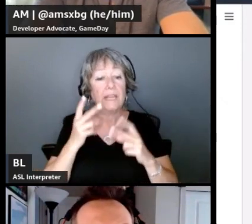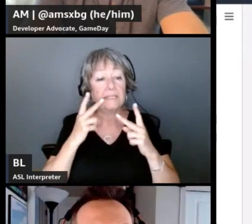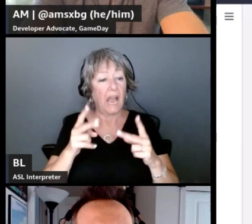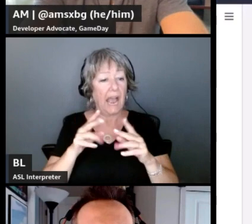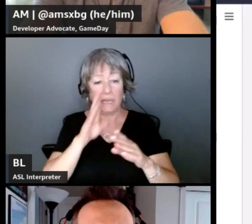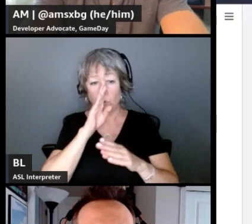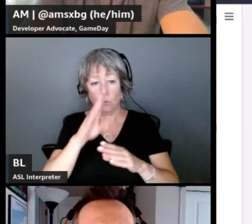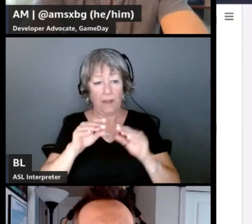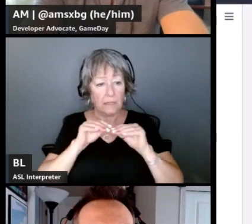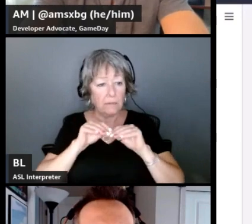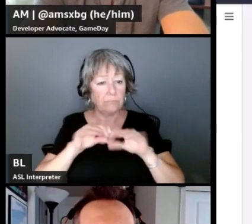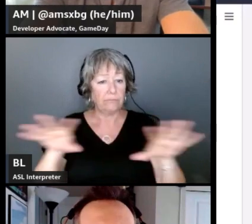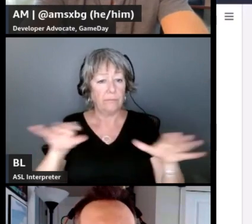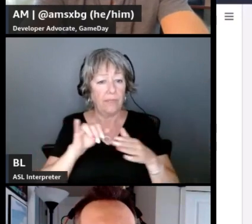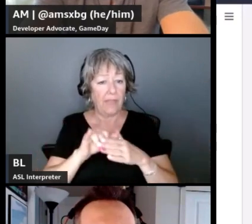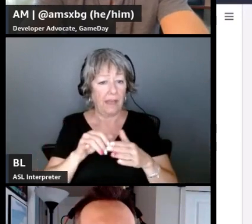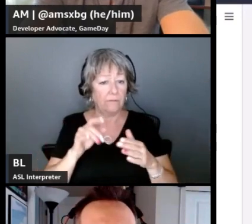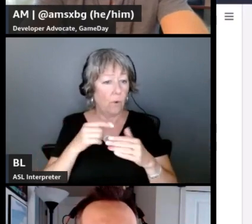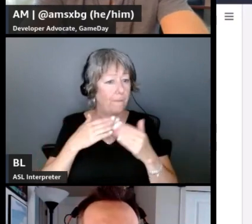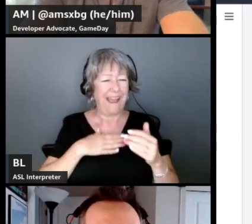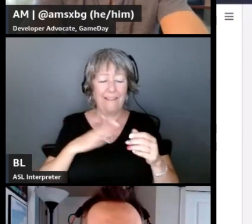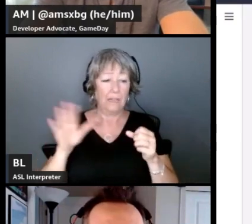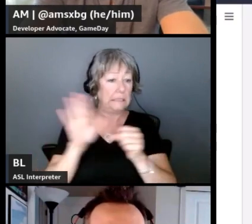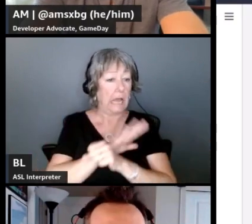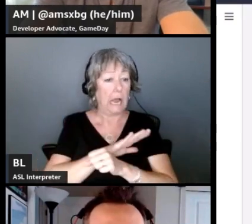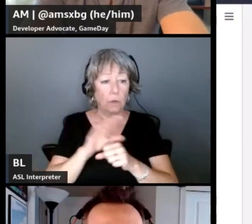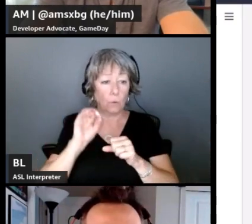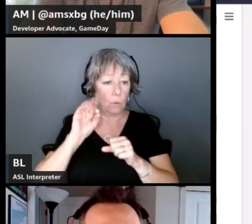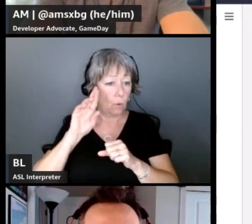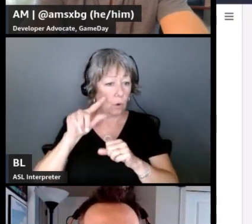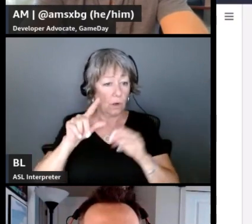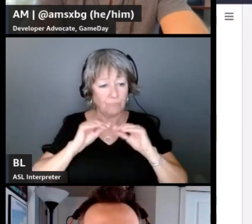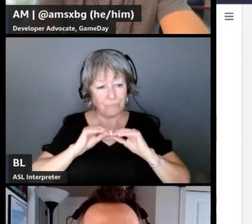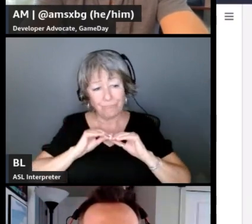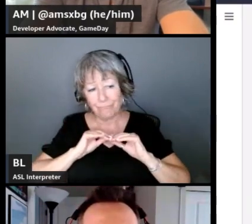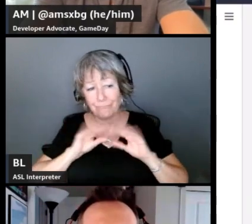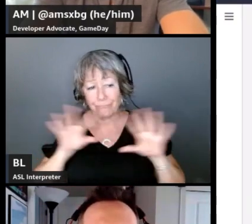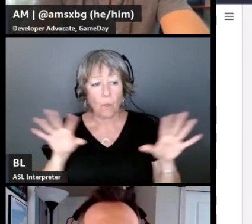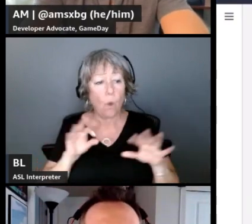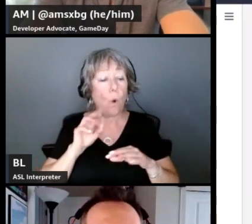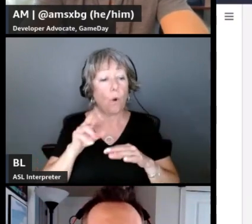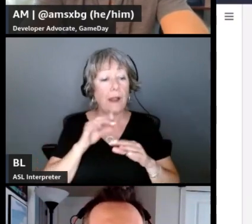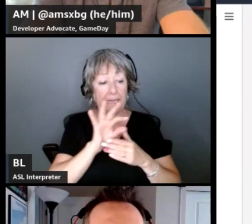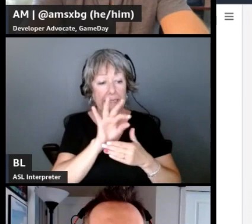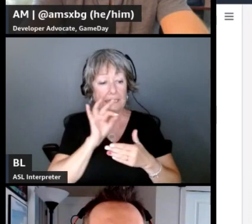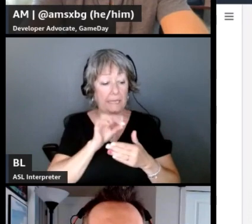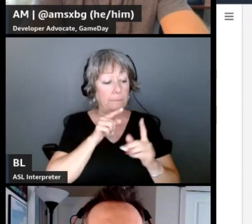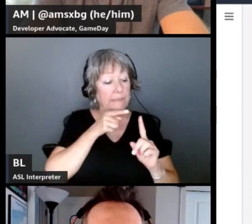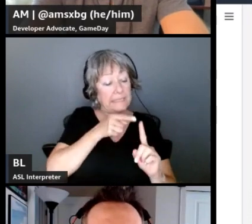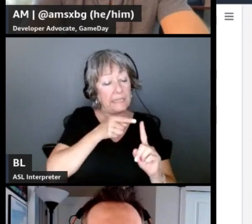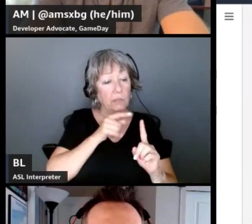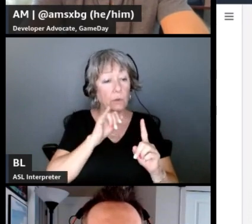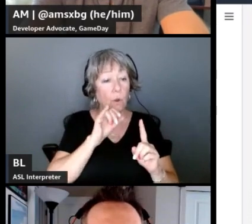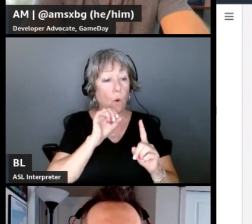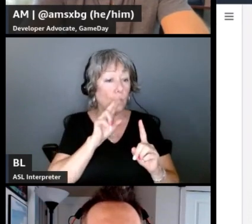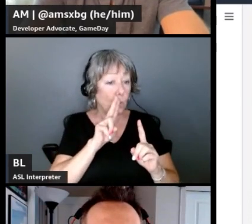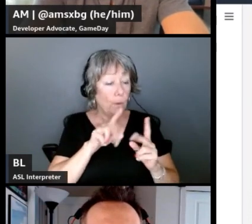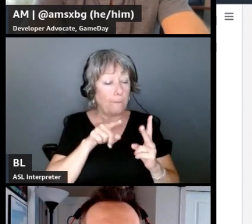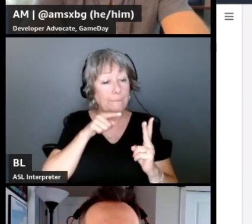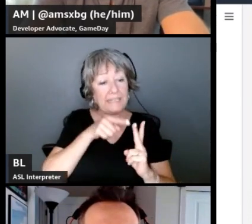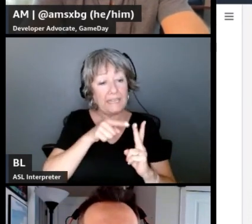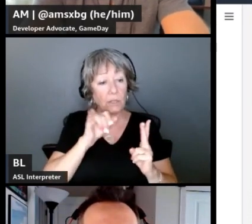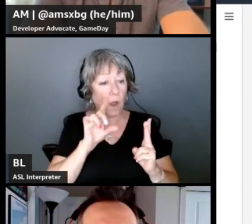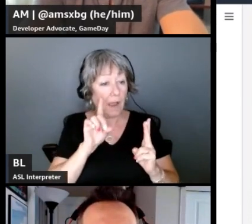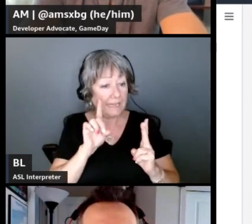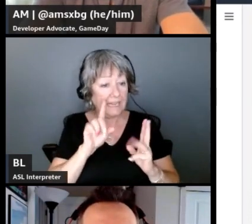to my entire organization, or I can, of course, select a particular OU ID, right? And if I have a bunch of child OU, parent OU, I can do all